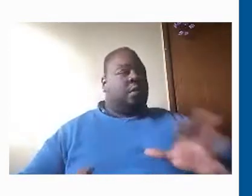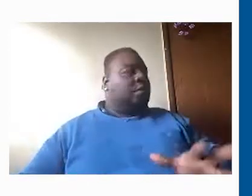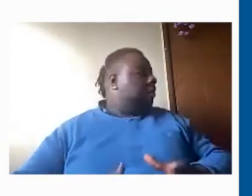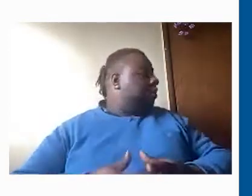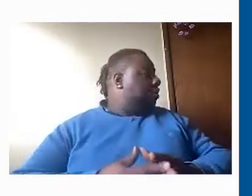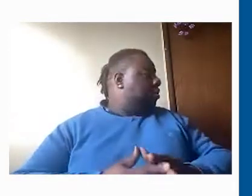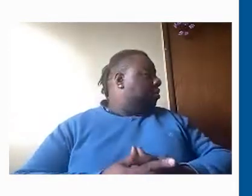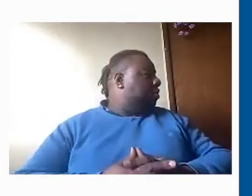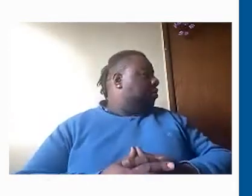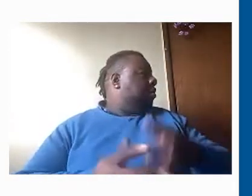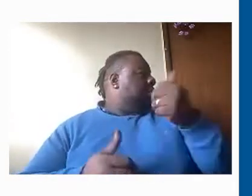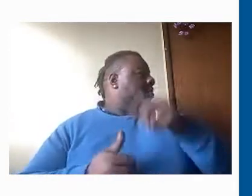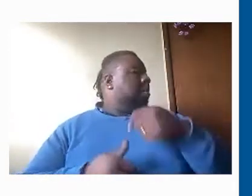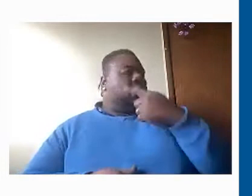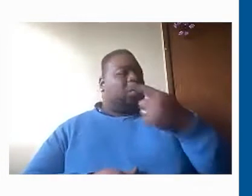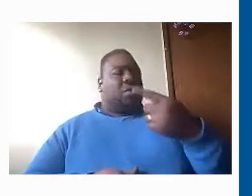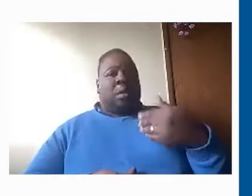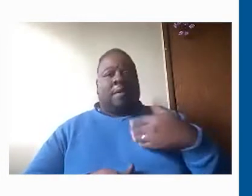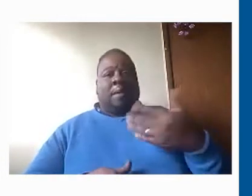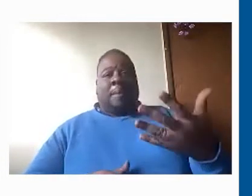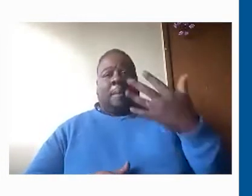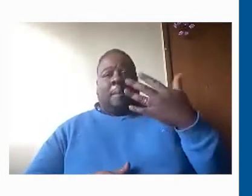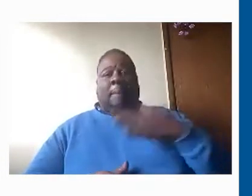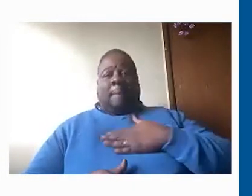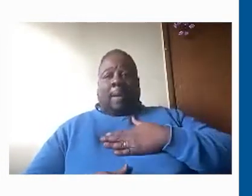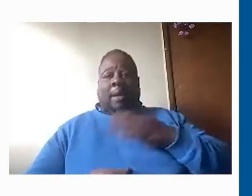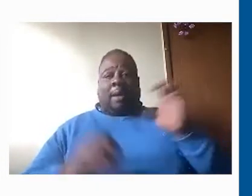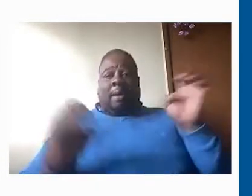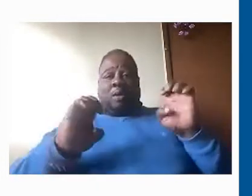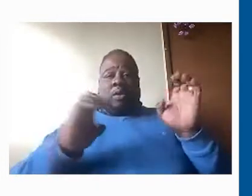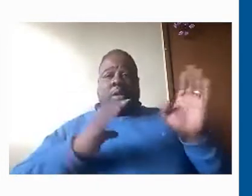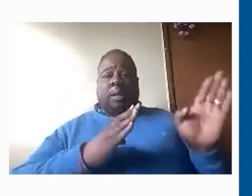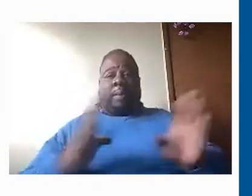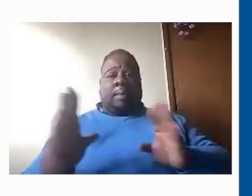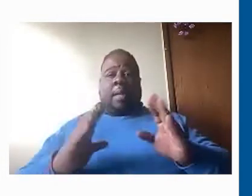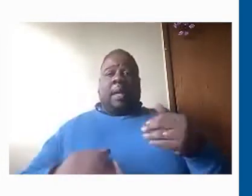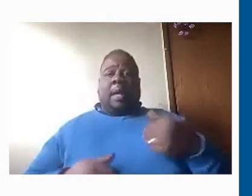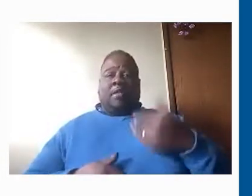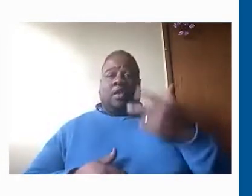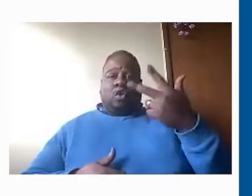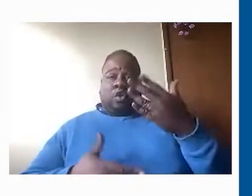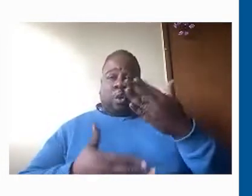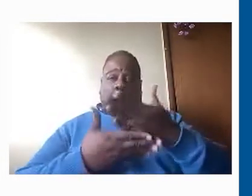Plan. There's 3 sections in this booklet, and you can download again the booklet from